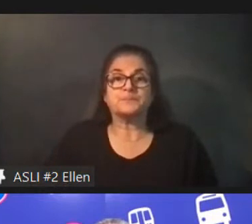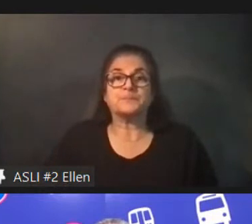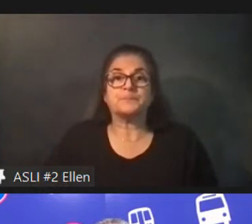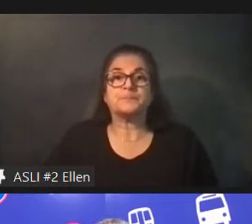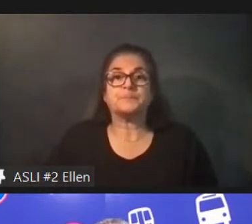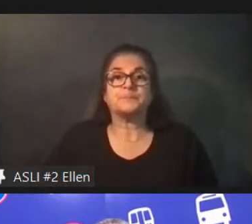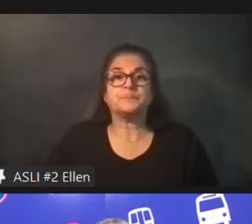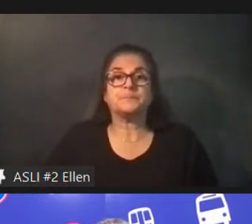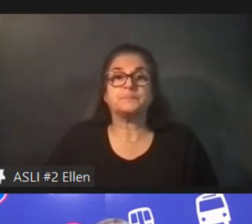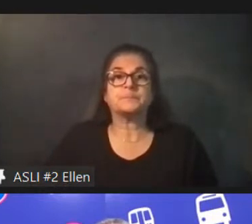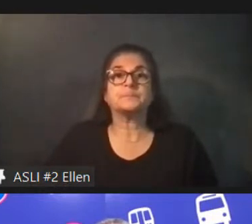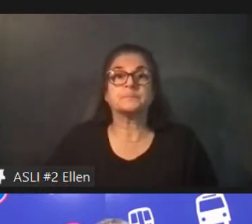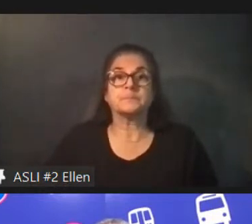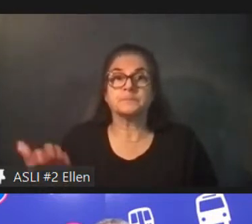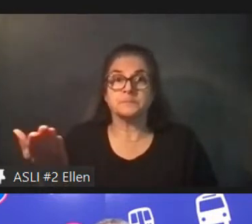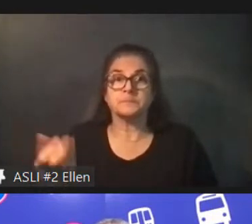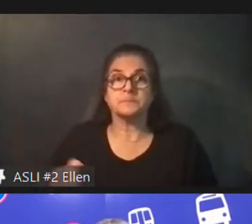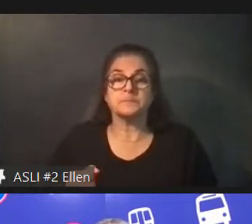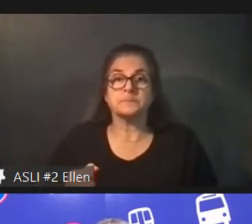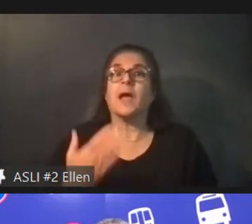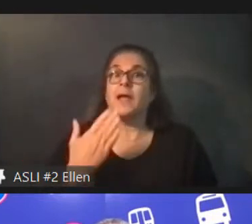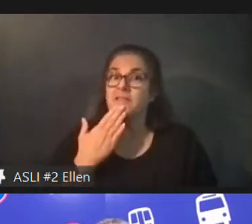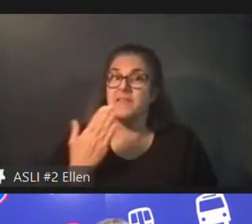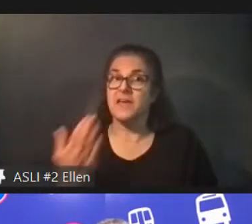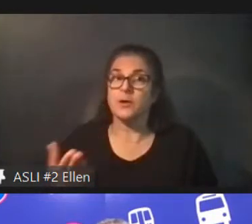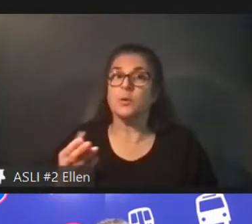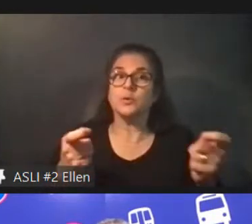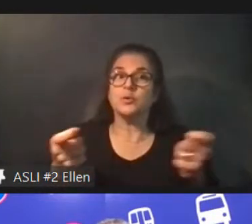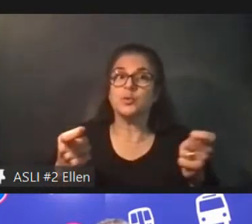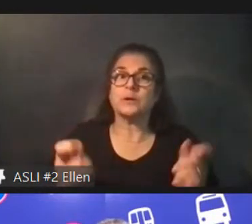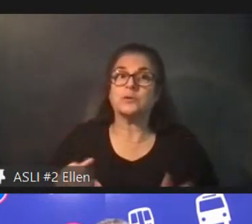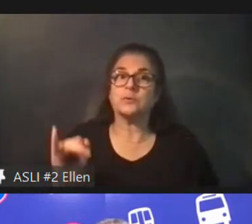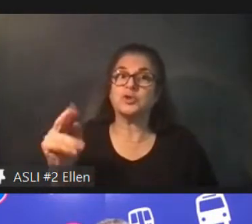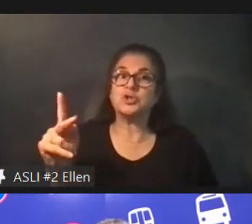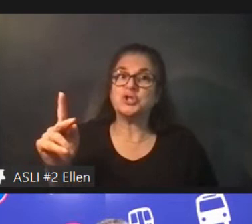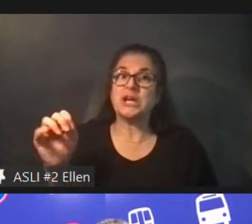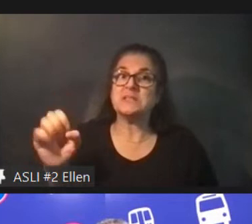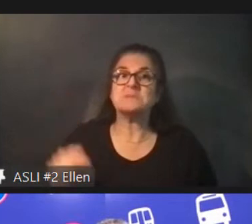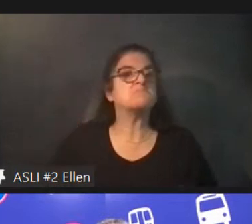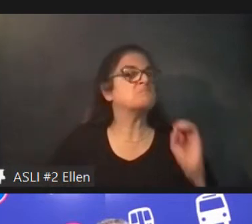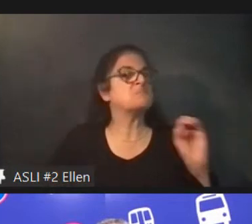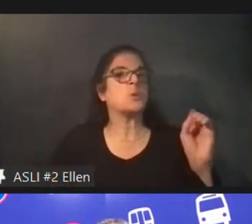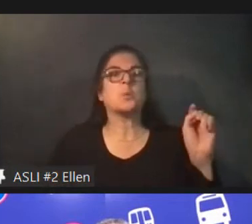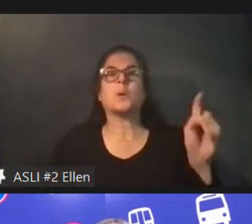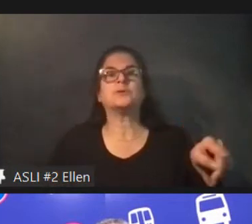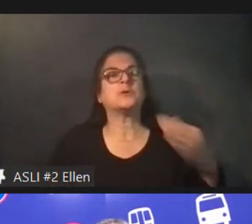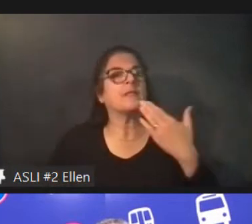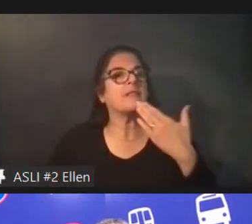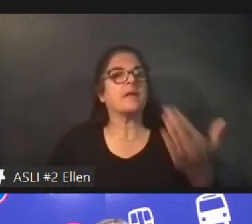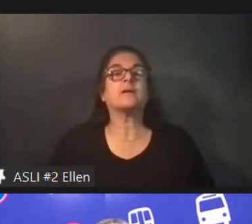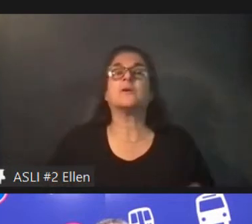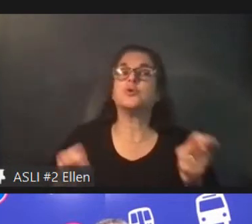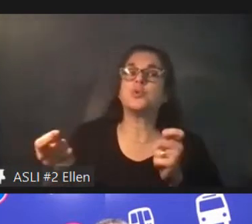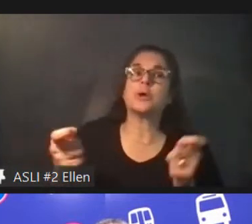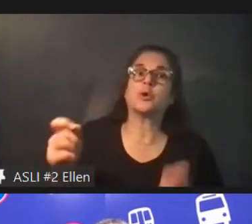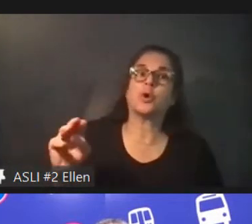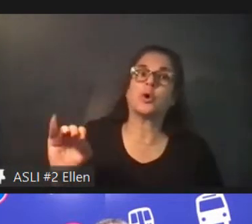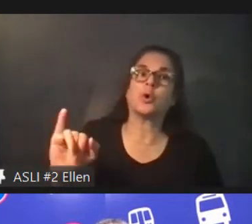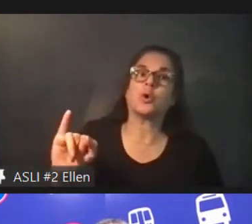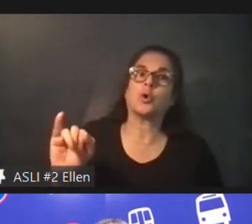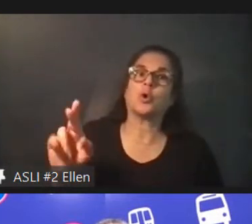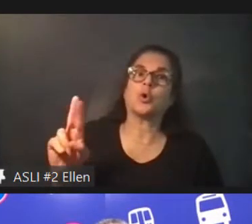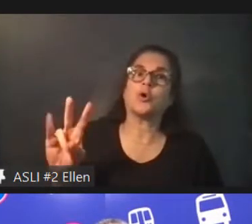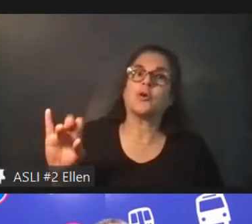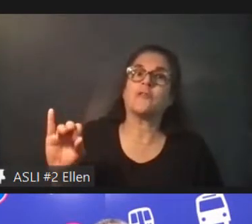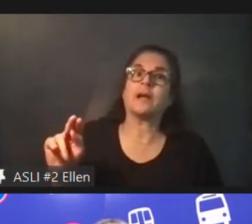Thank you, sir. Thank you. Director Jakes? No questions. Thank you. Director Irvine.